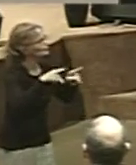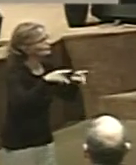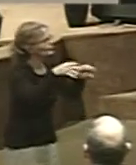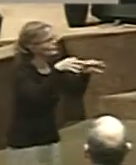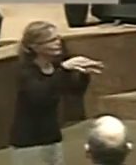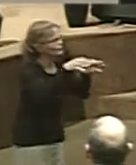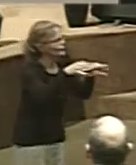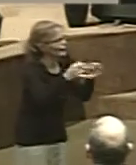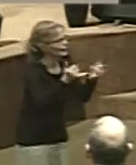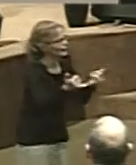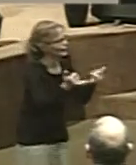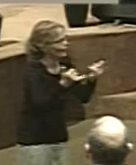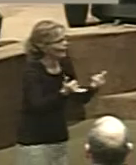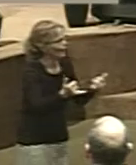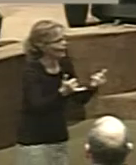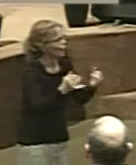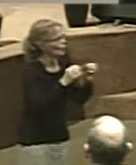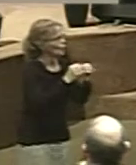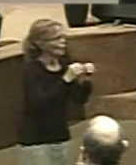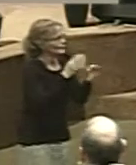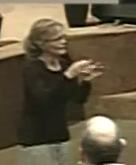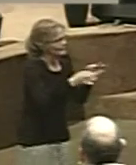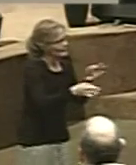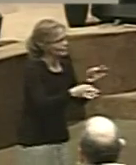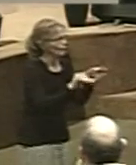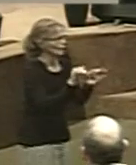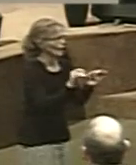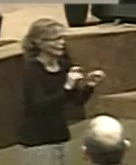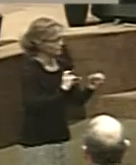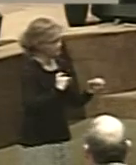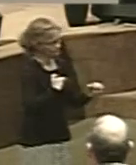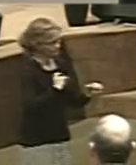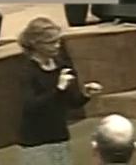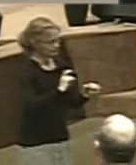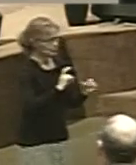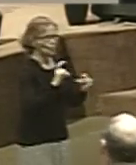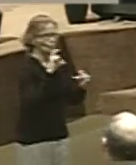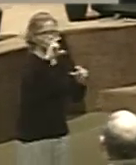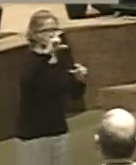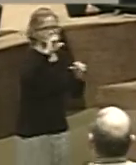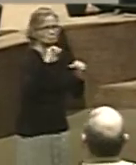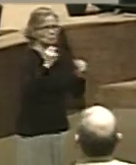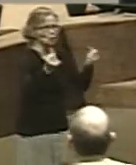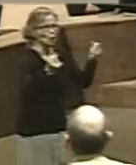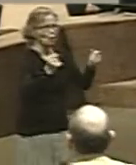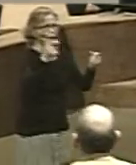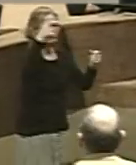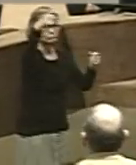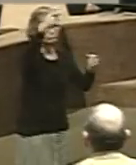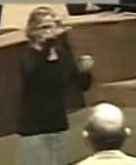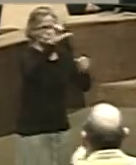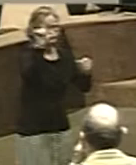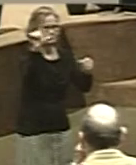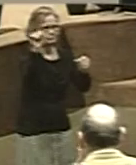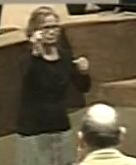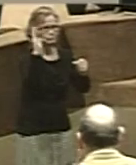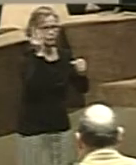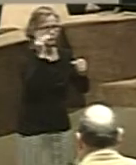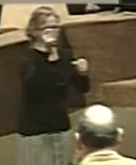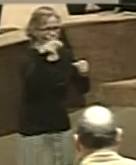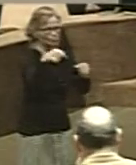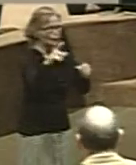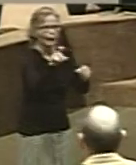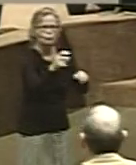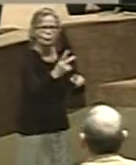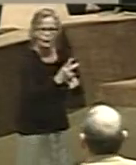people has become little more than an ornament that they wear on their body or stick on their dash, you and I have to be careful. We